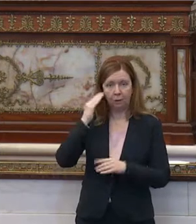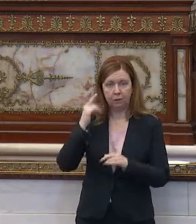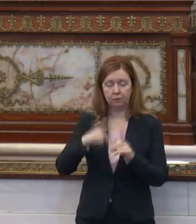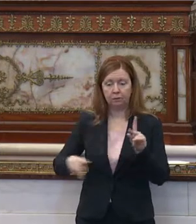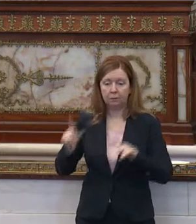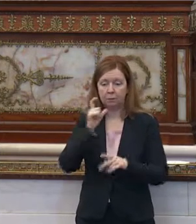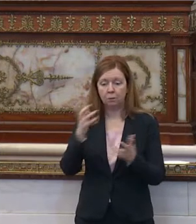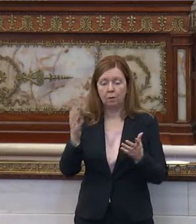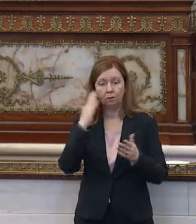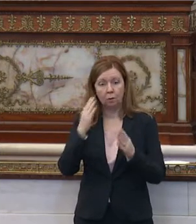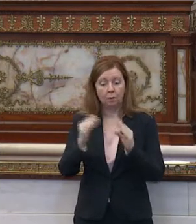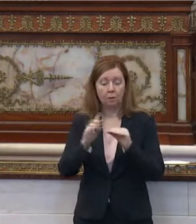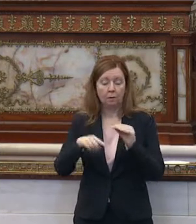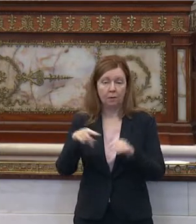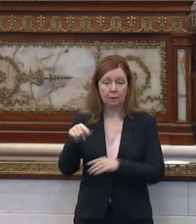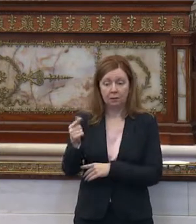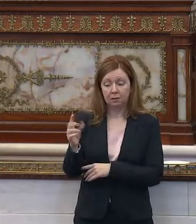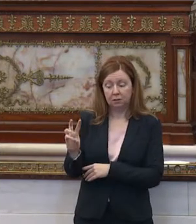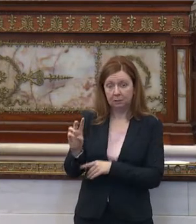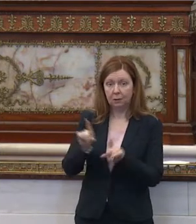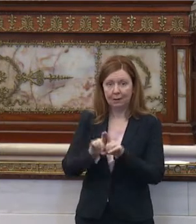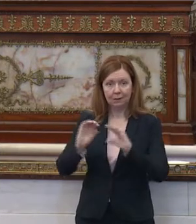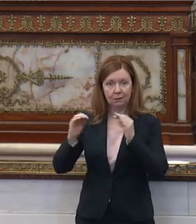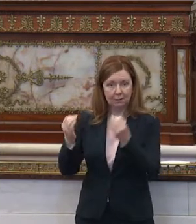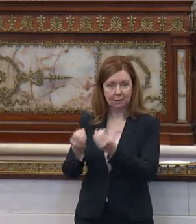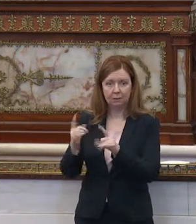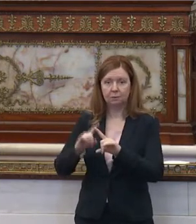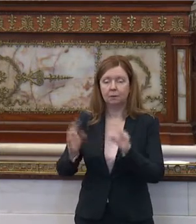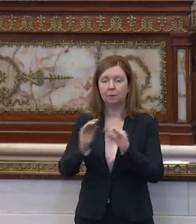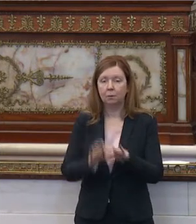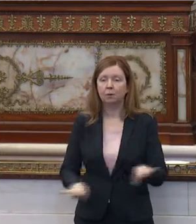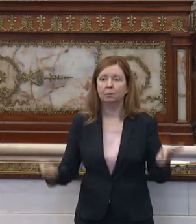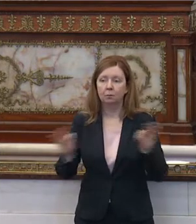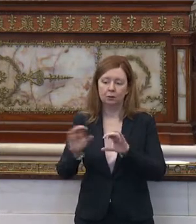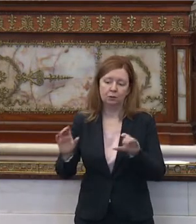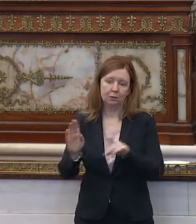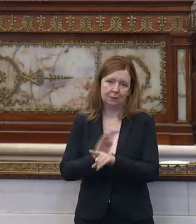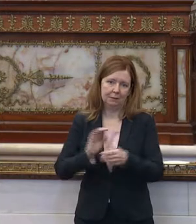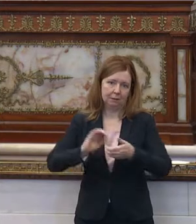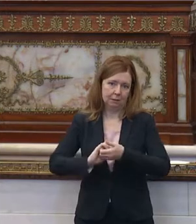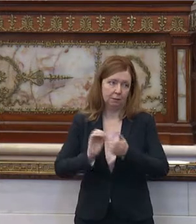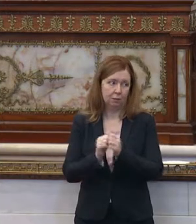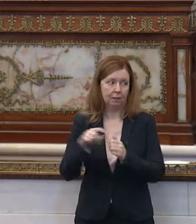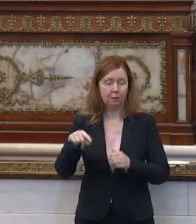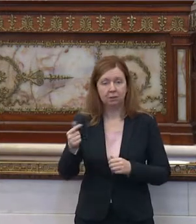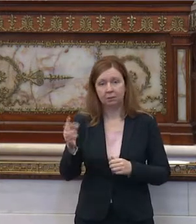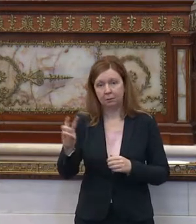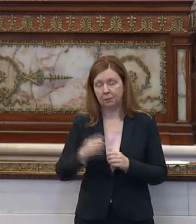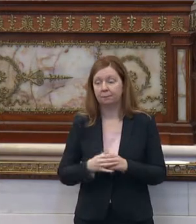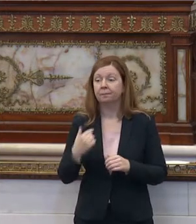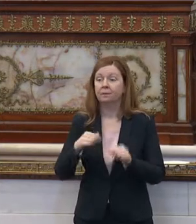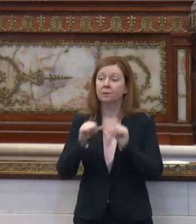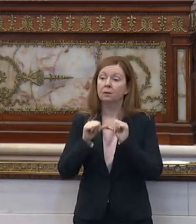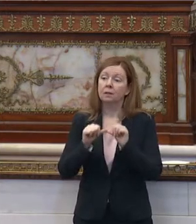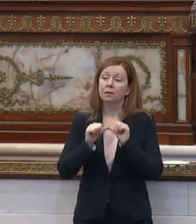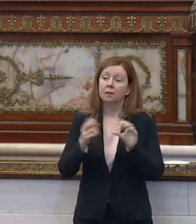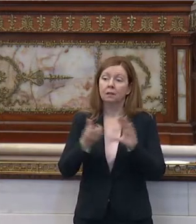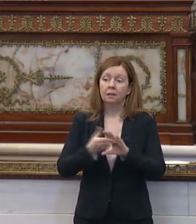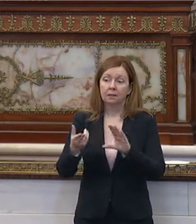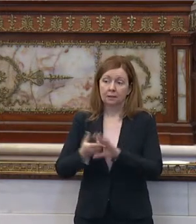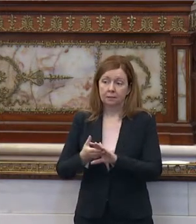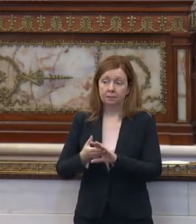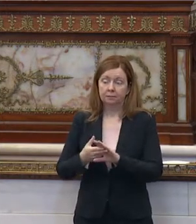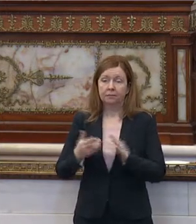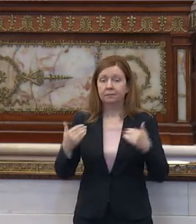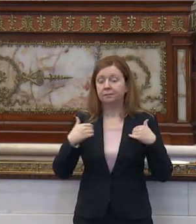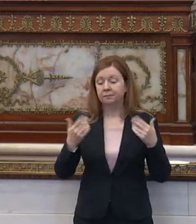want to know more about PGW as an organization, but more importantly, to do business with PGW. We continuously participate and